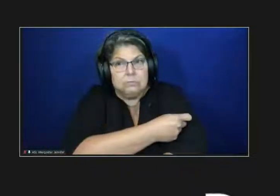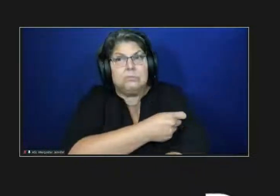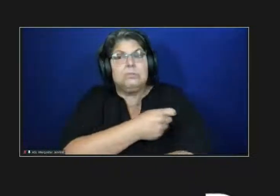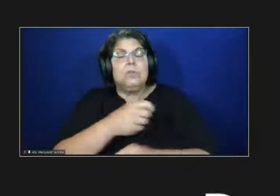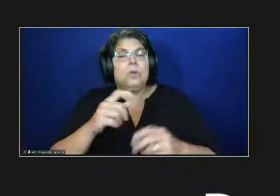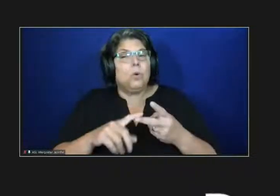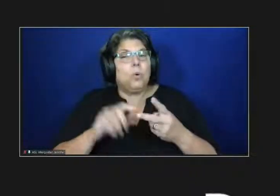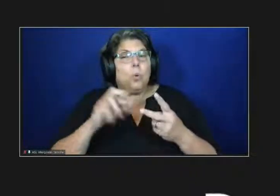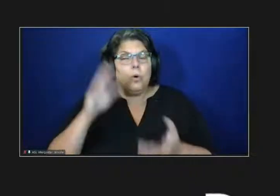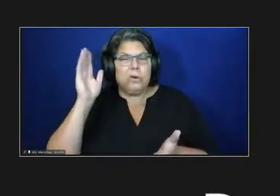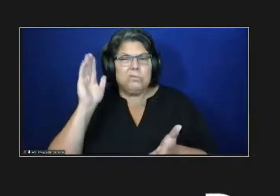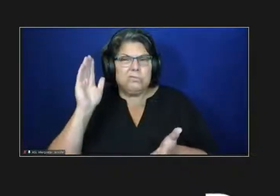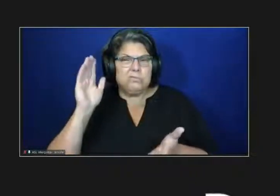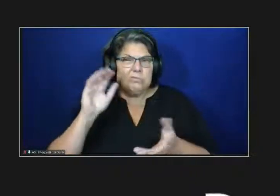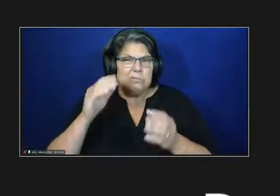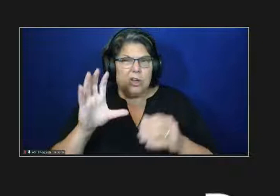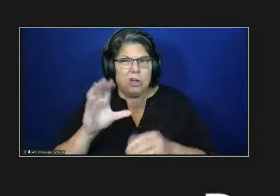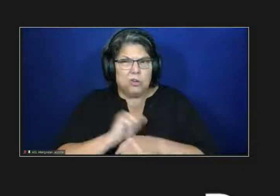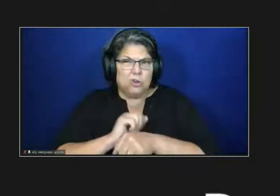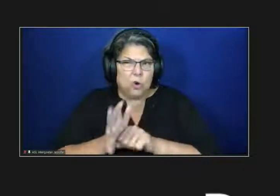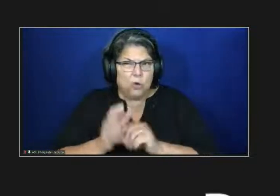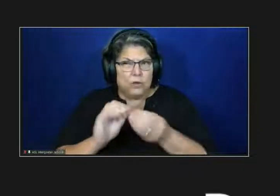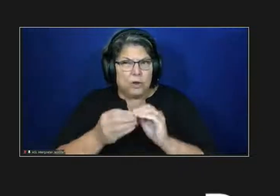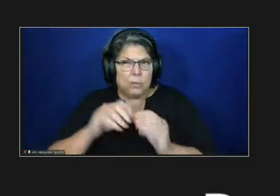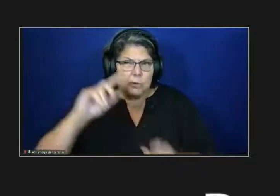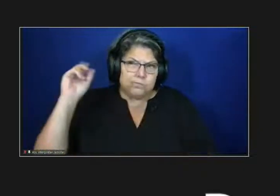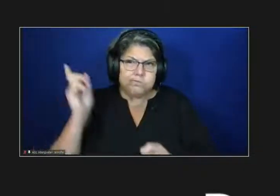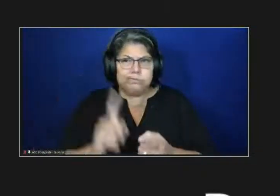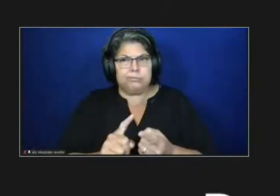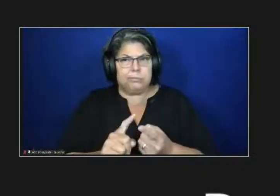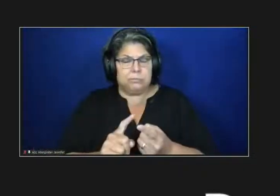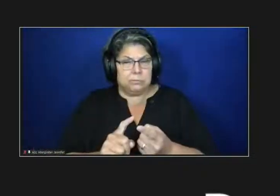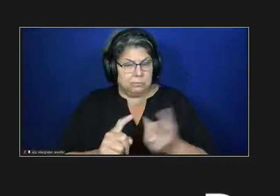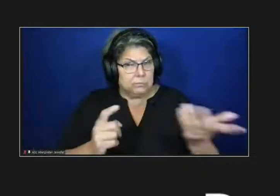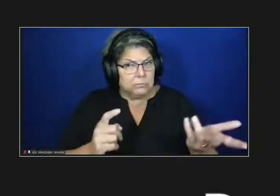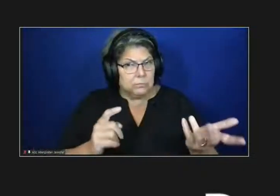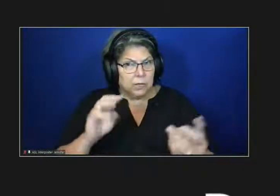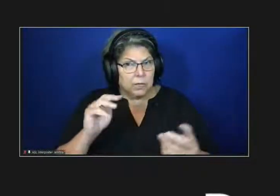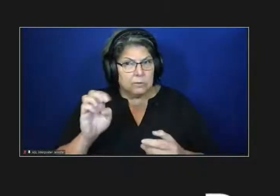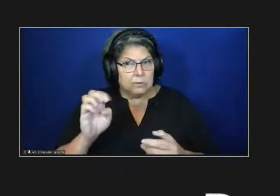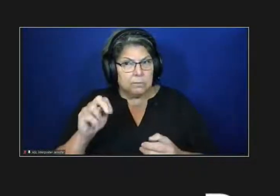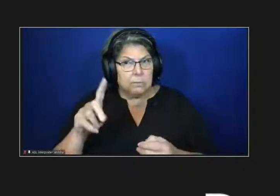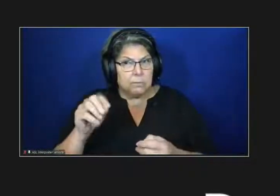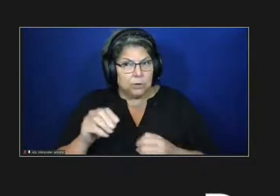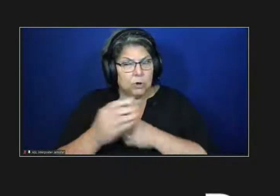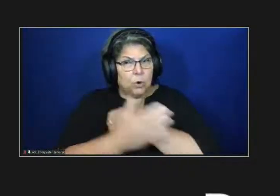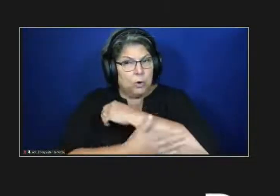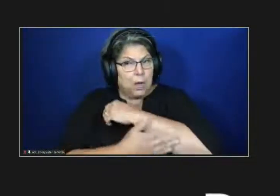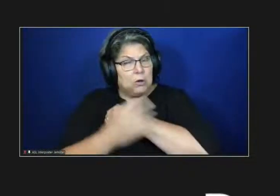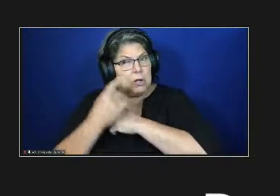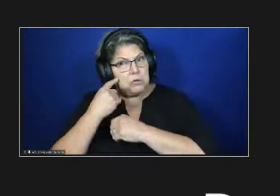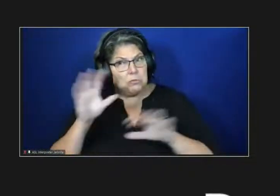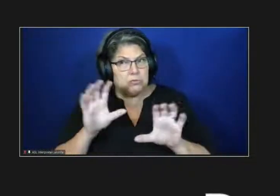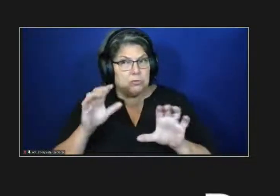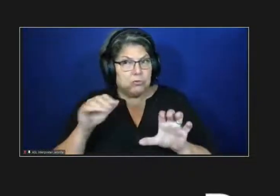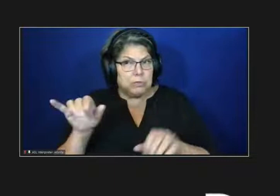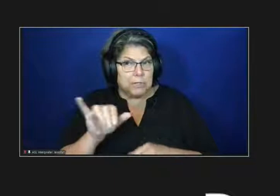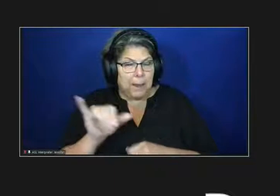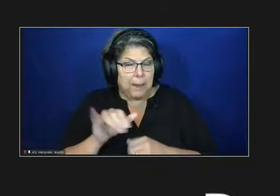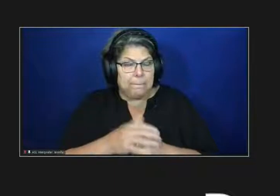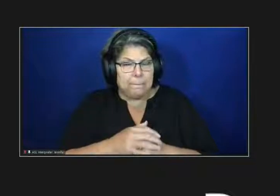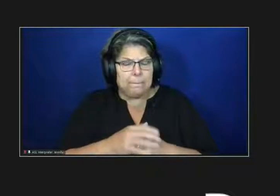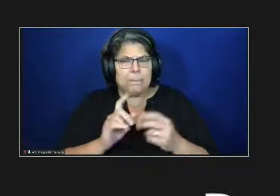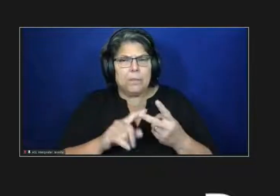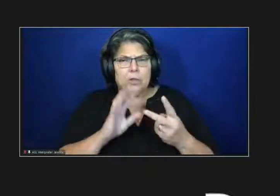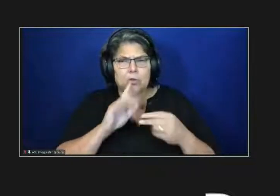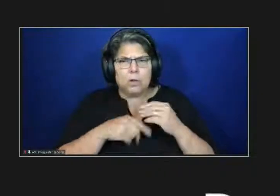Mendocino County considering this type of a threshold or statistical number to go off of? Also, you mentioned 5 to 11.